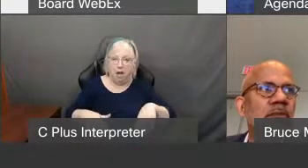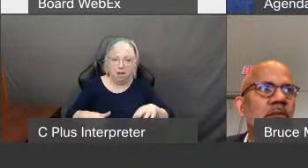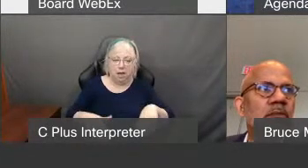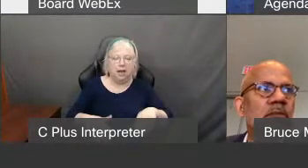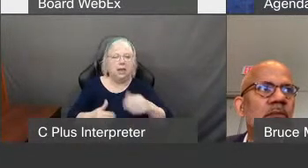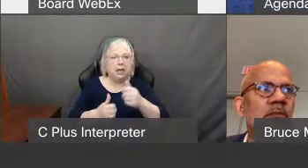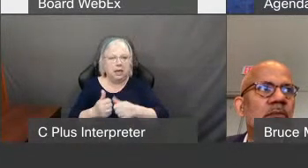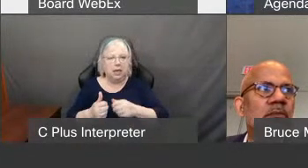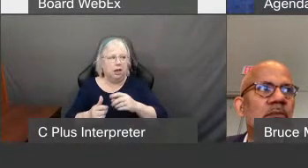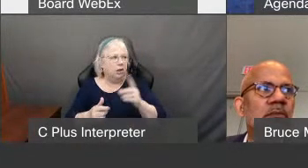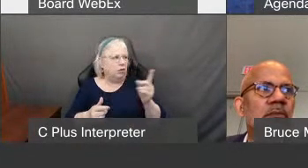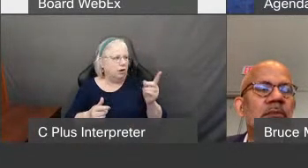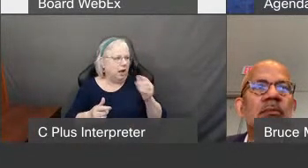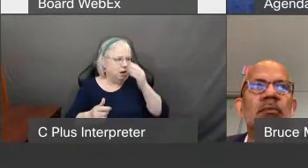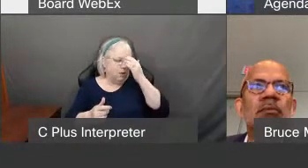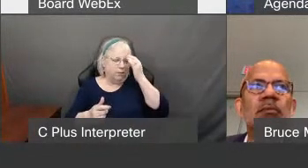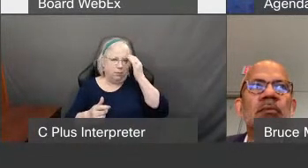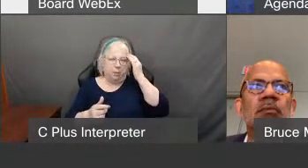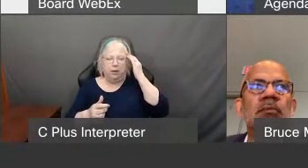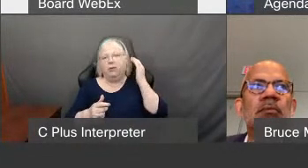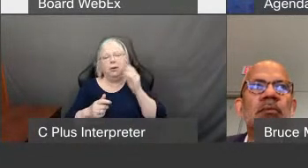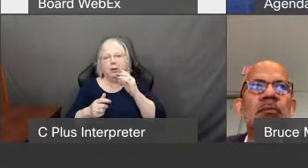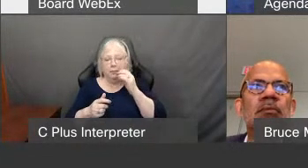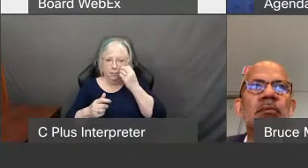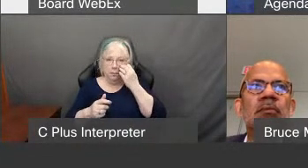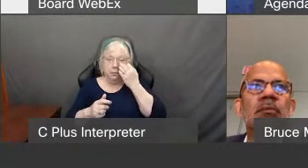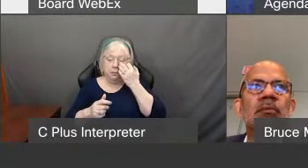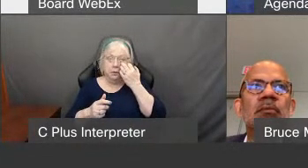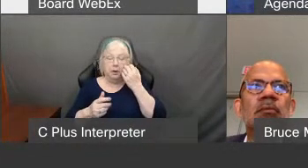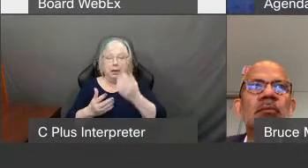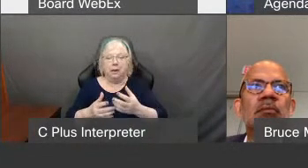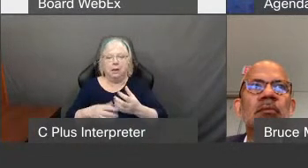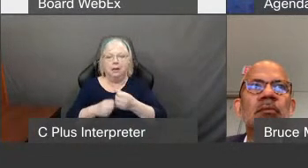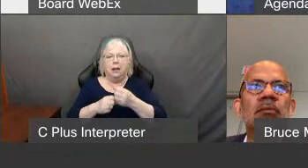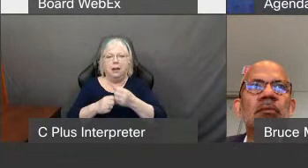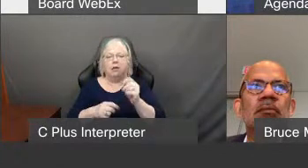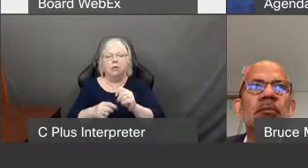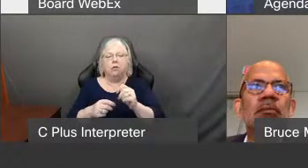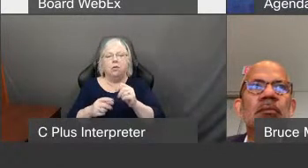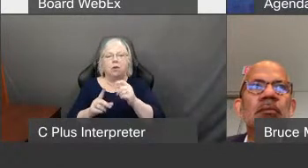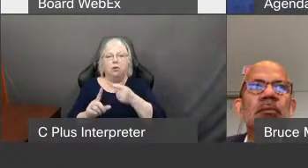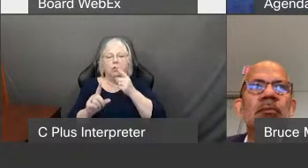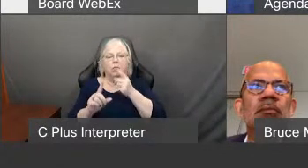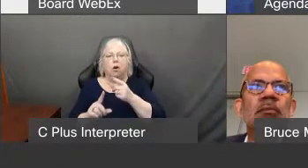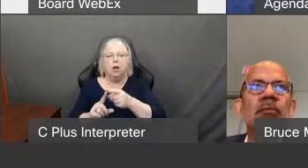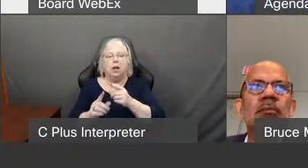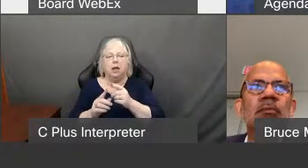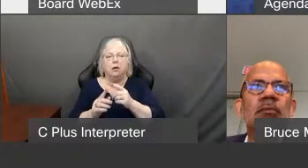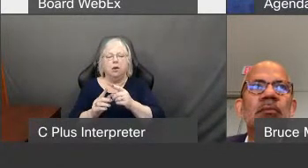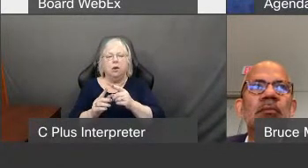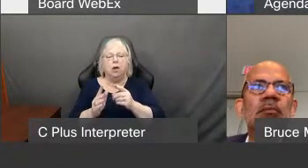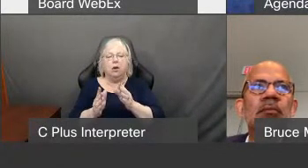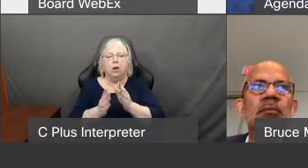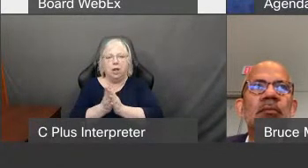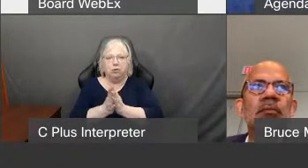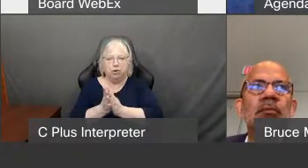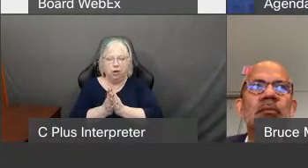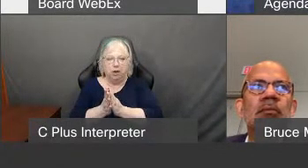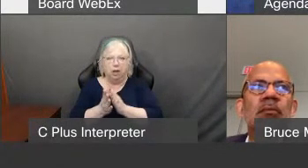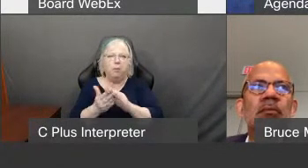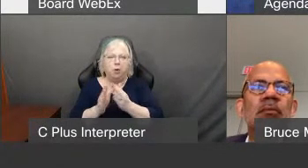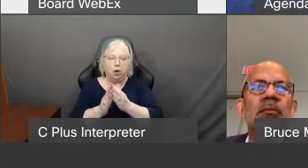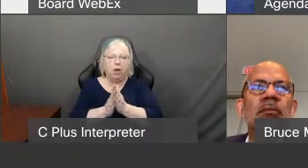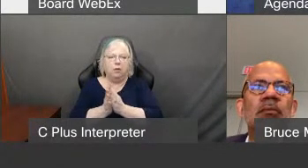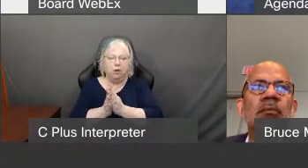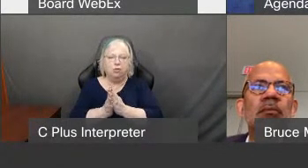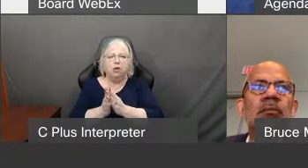each department to take the Targeted Community Development Initiative resolution and review it and look at these dollars from